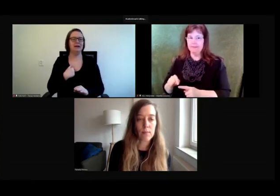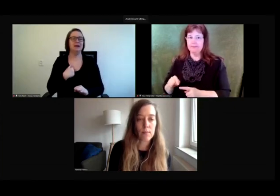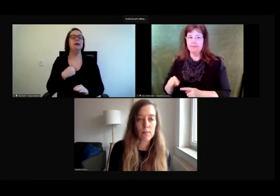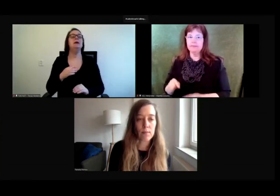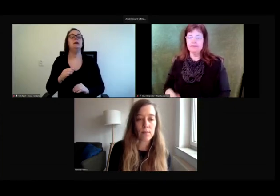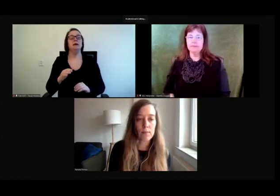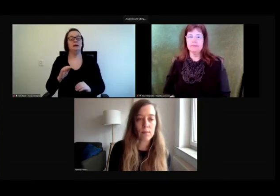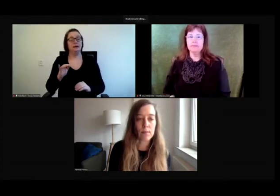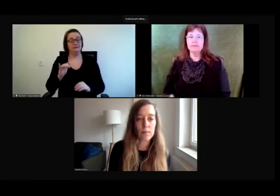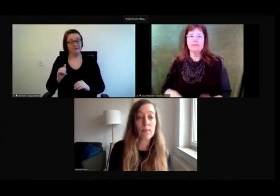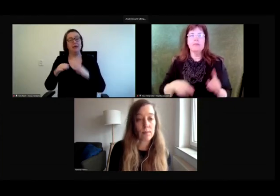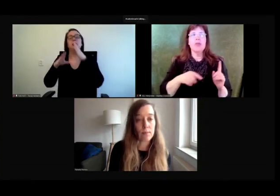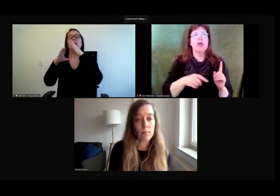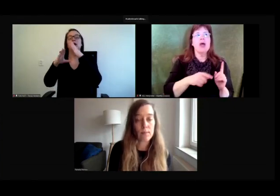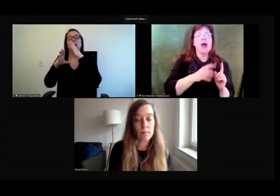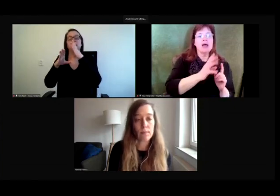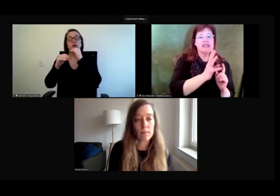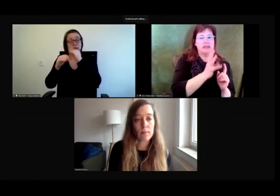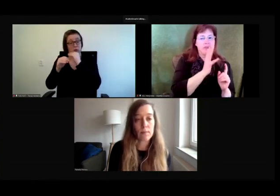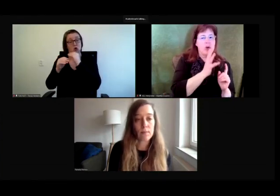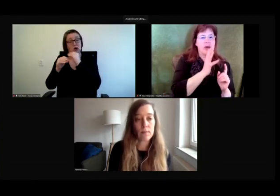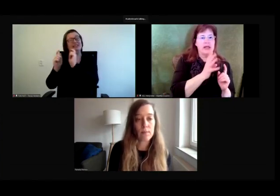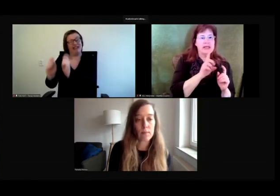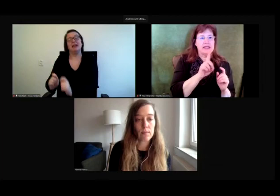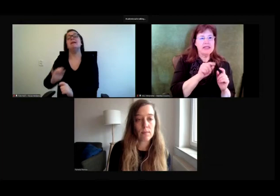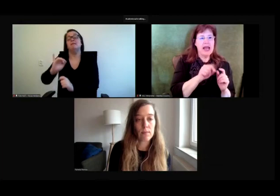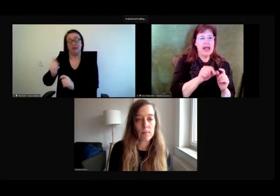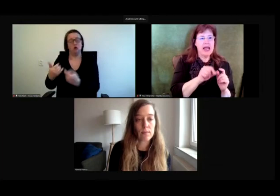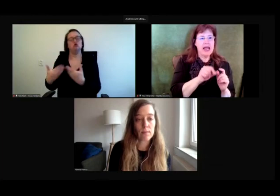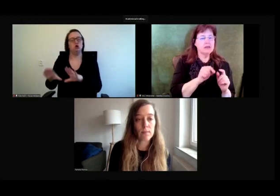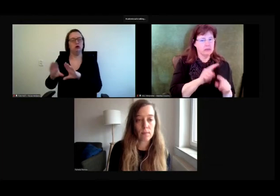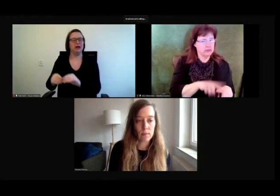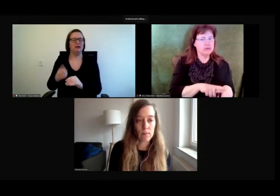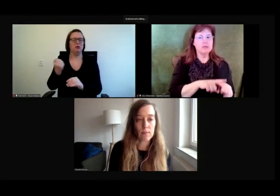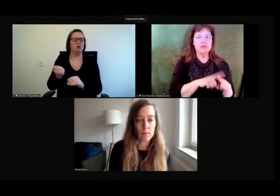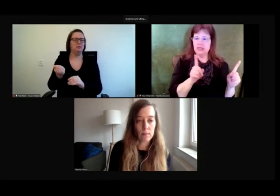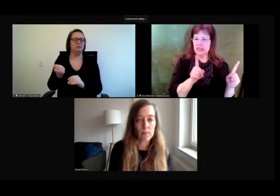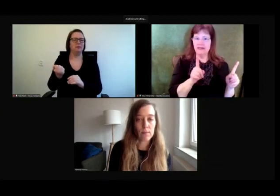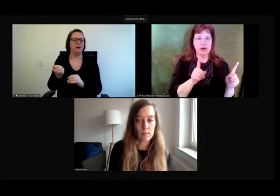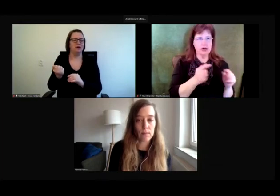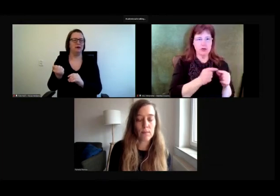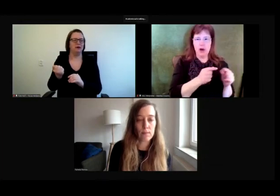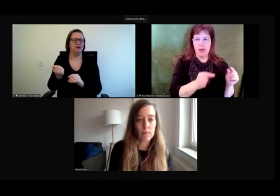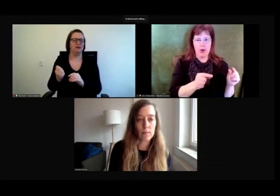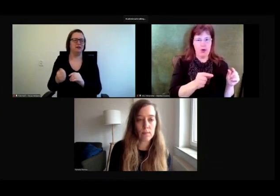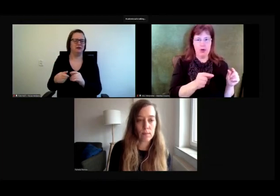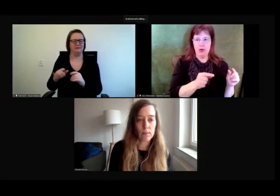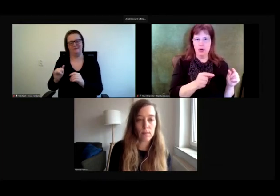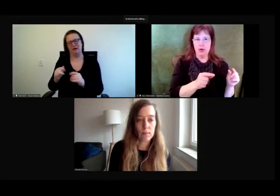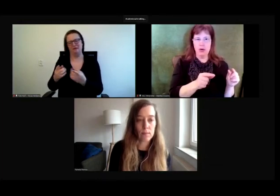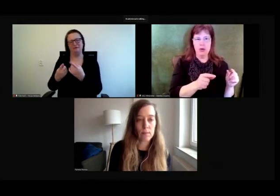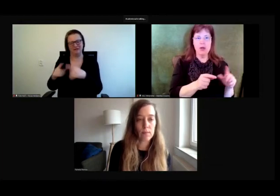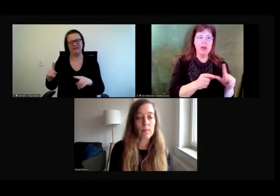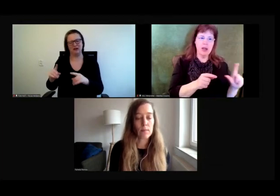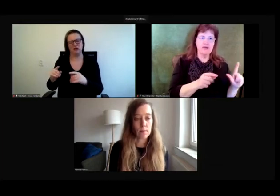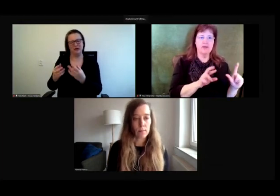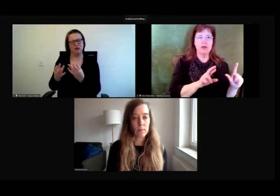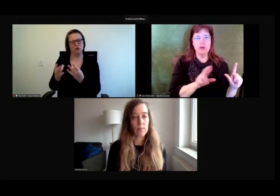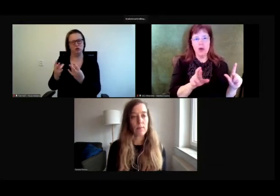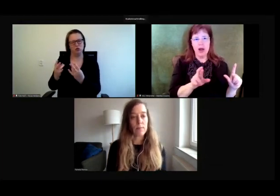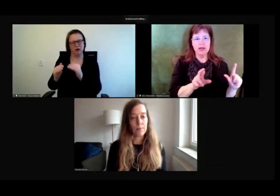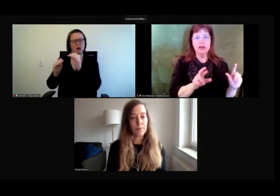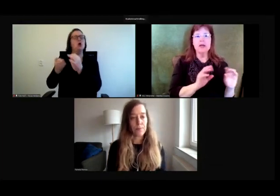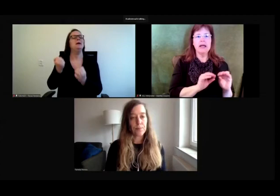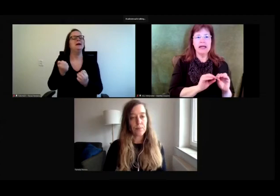in the speaking data because there was a difference in sort of level of informativeness. So for left, right, it was clear